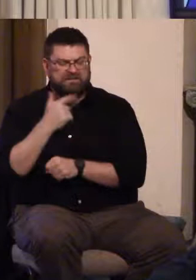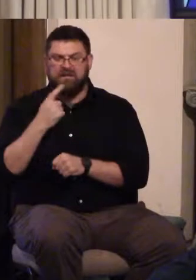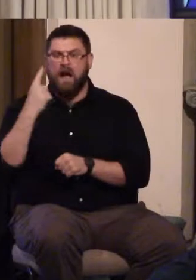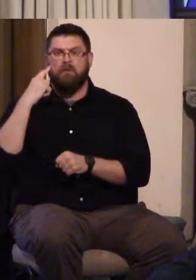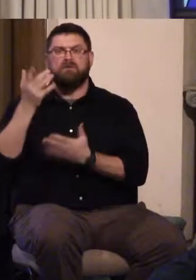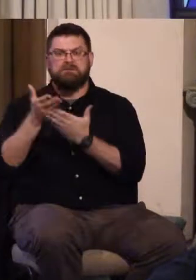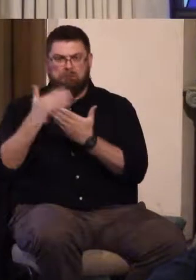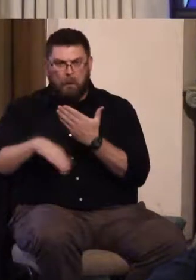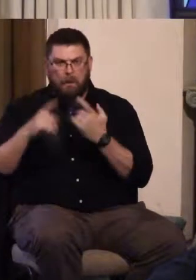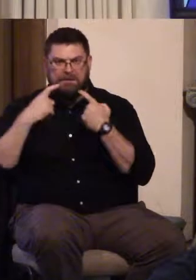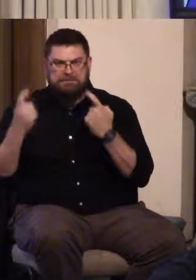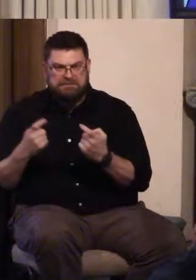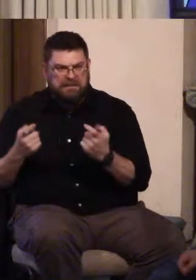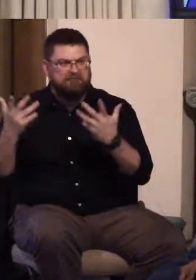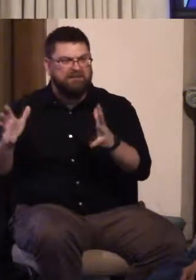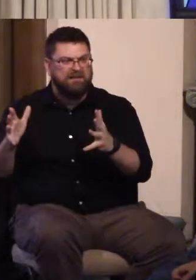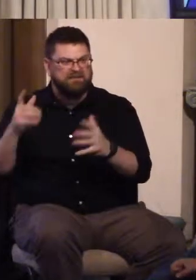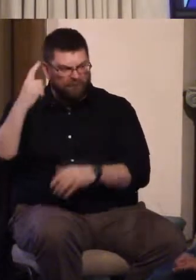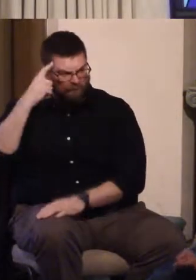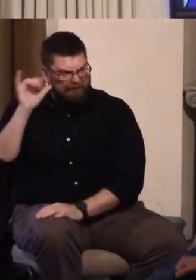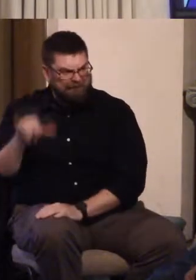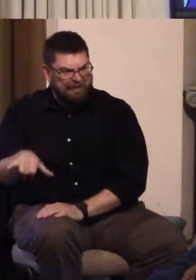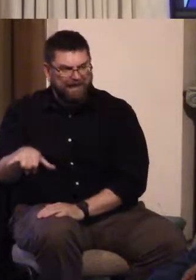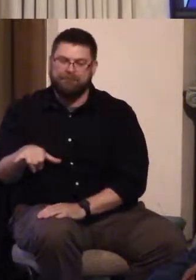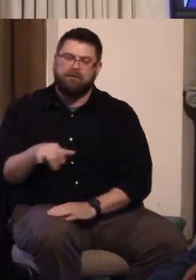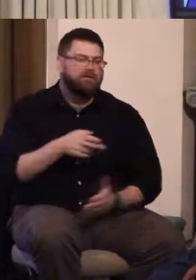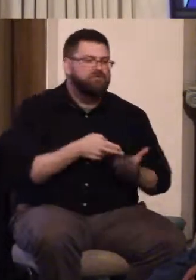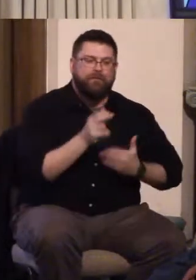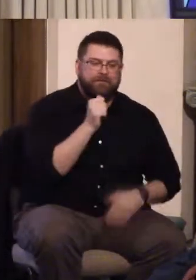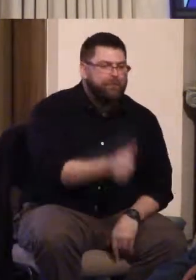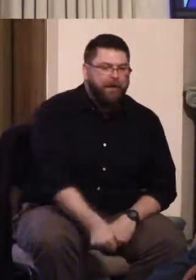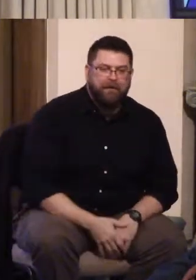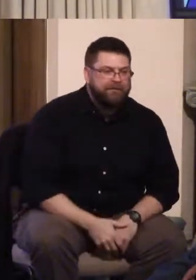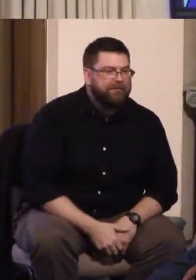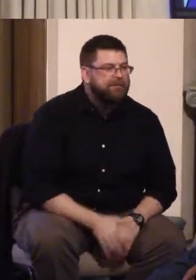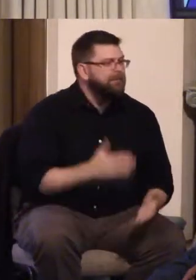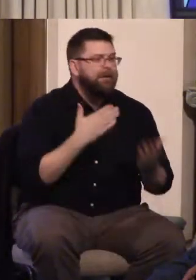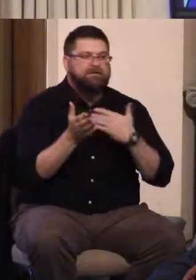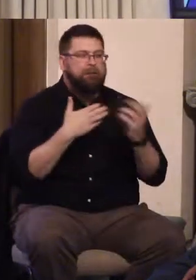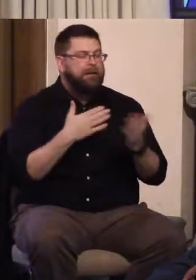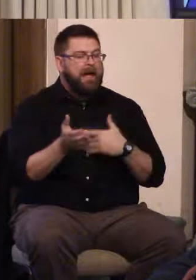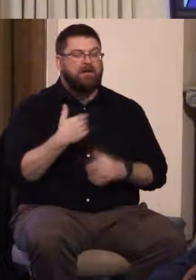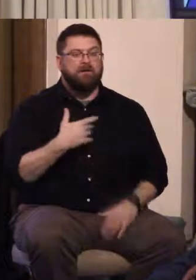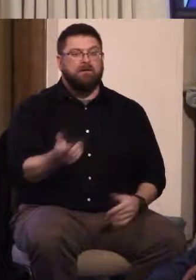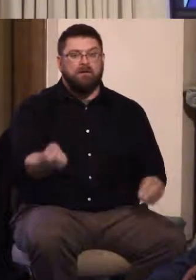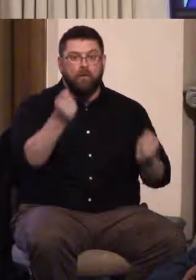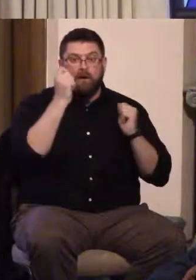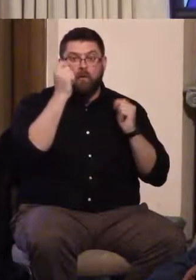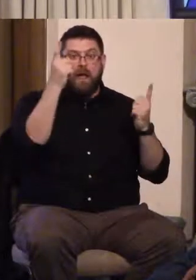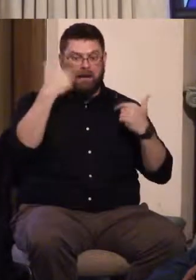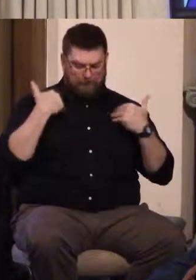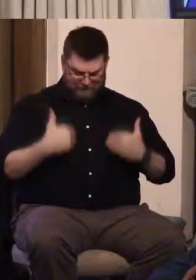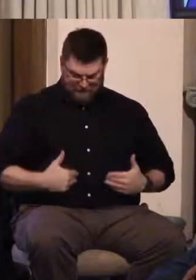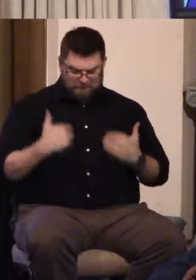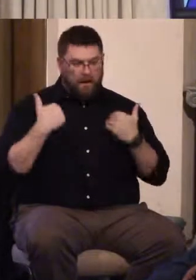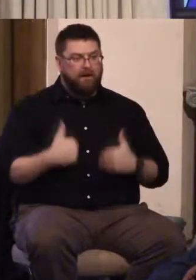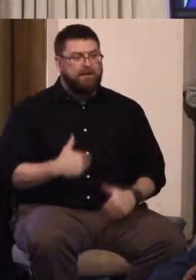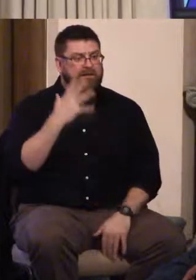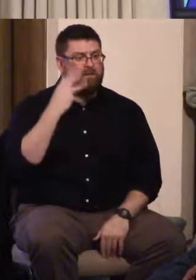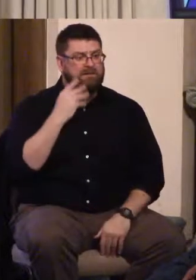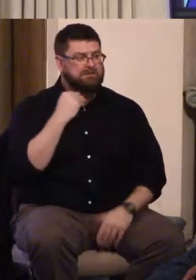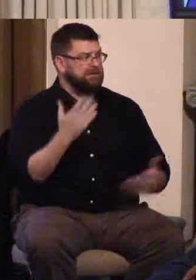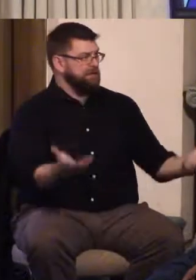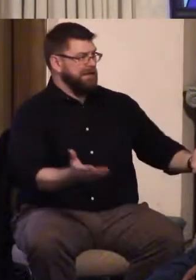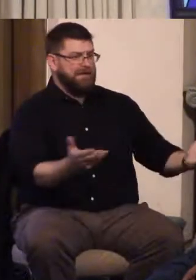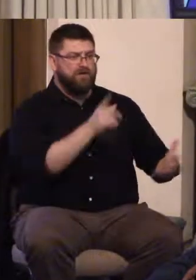in original sin, the truth is you're not, and it doesn't matter. We either wake up in these bodies and we experience